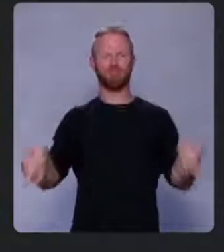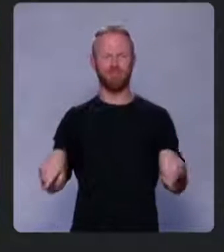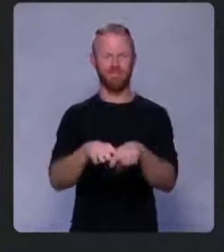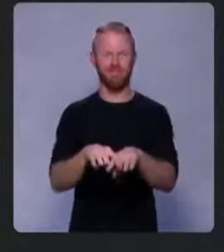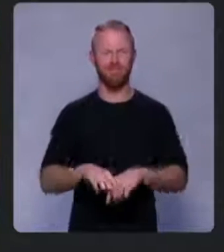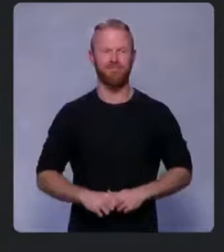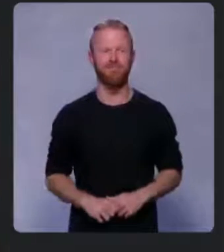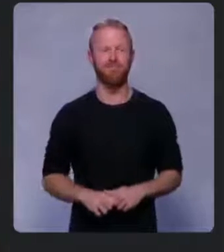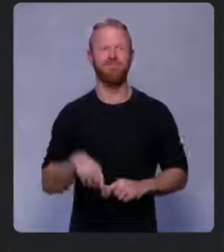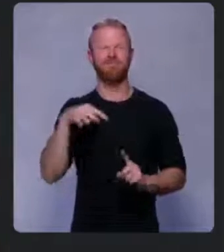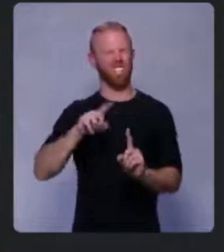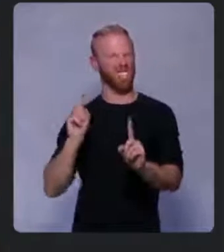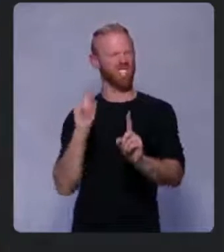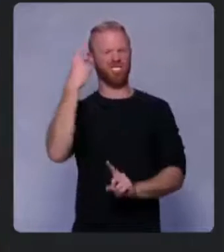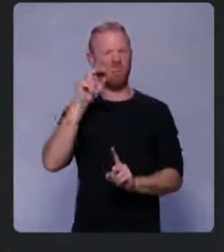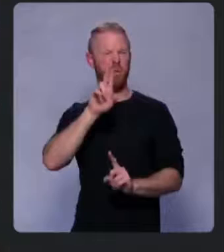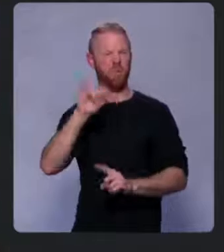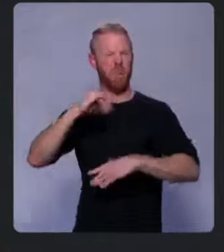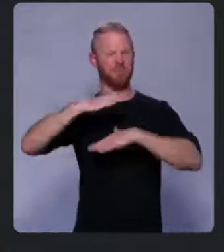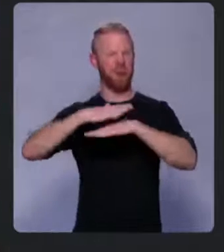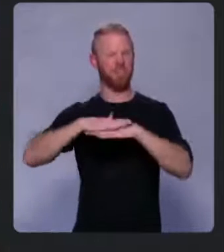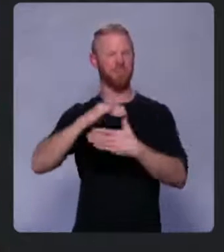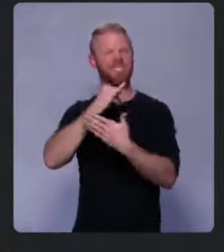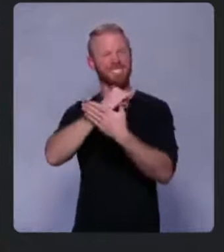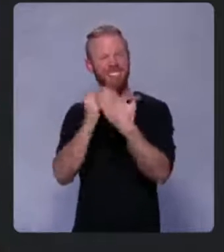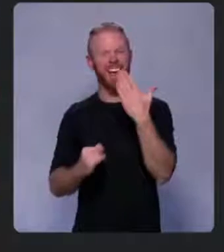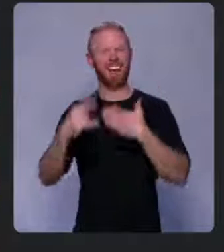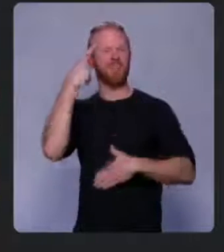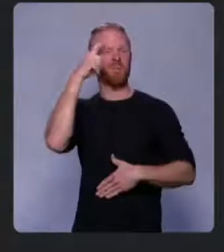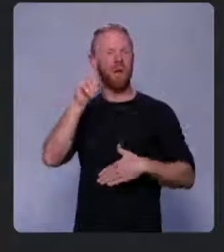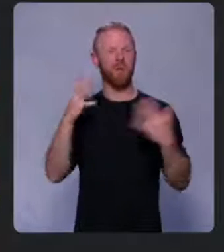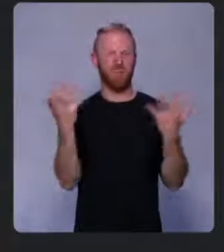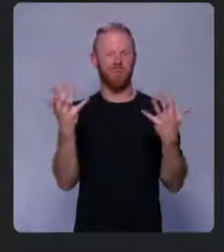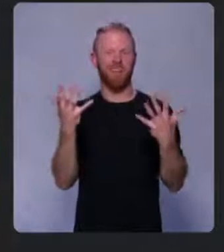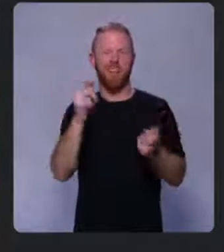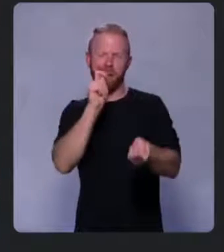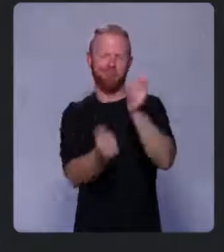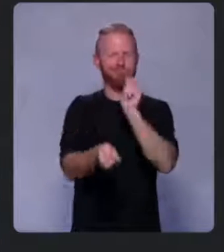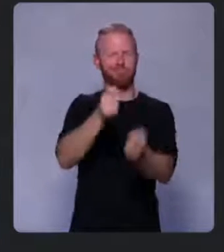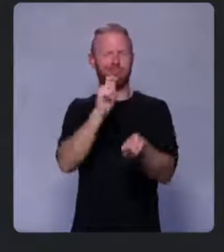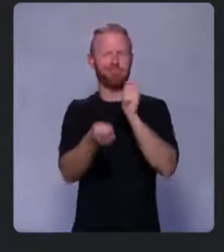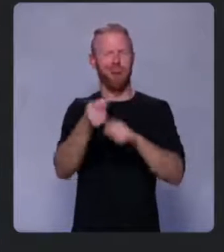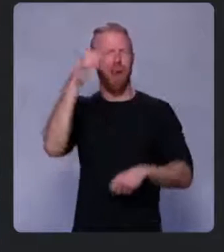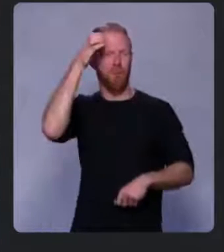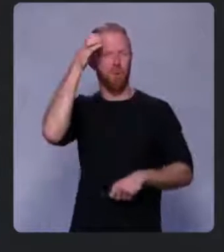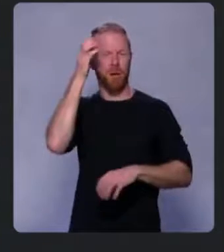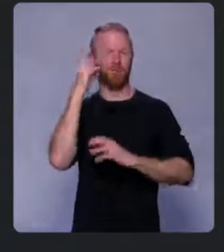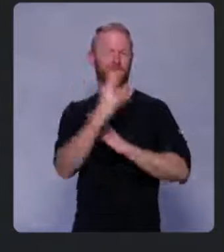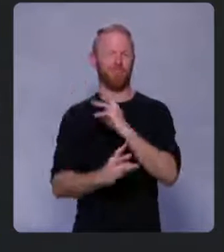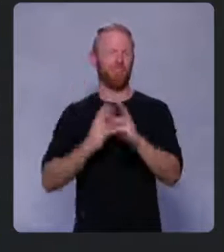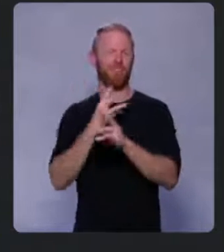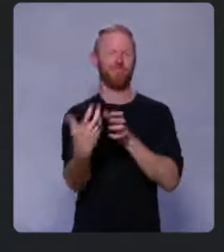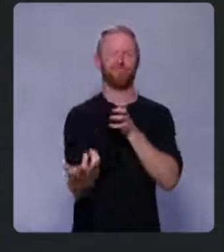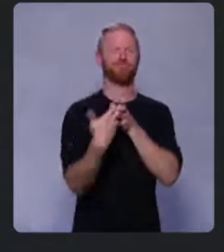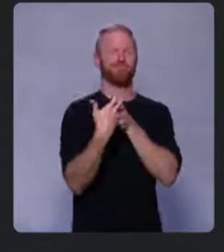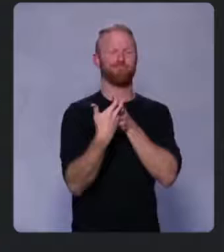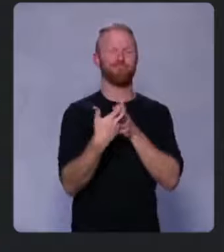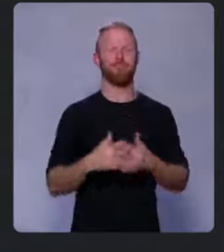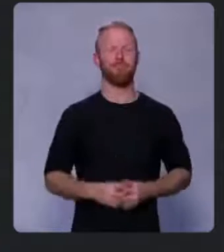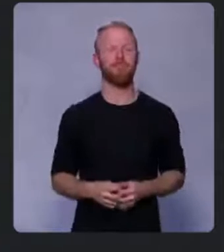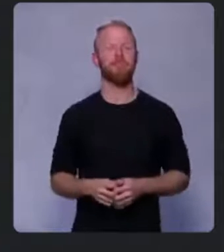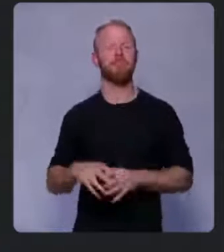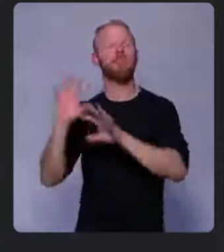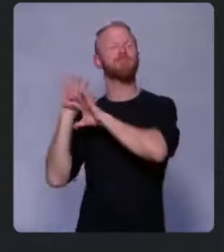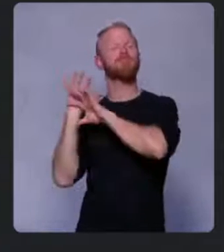been great, and in a minute, you'll hear the latest on Flutter working with you, the developers to build traditional